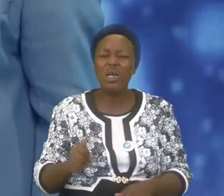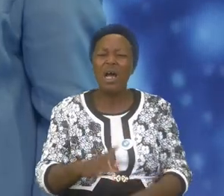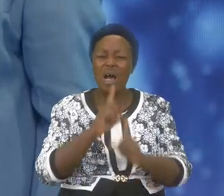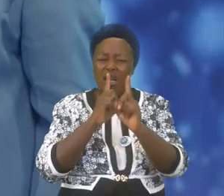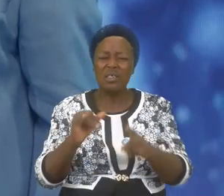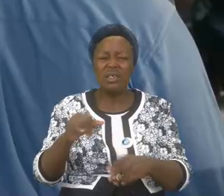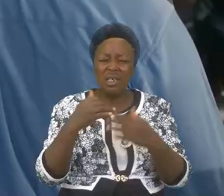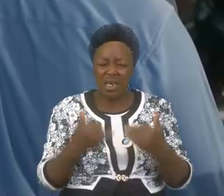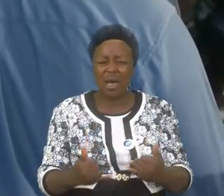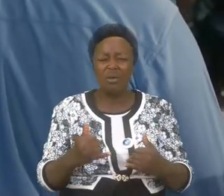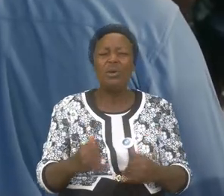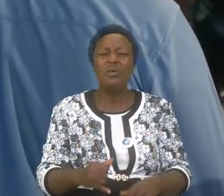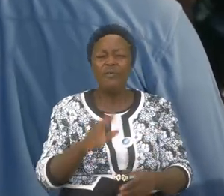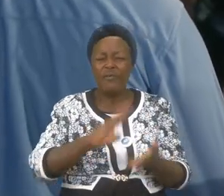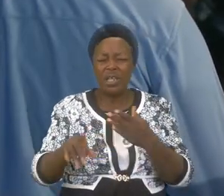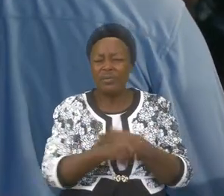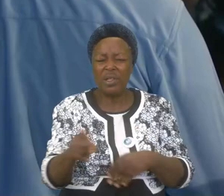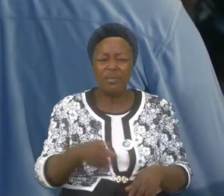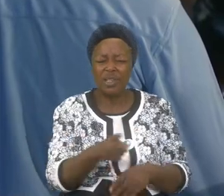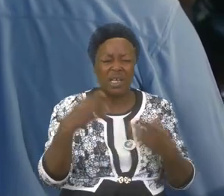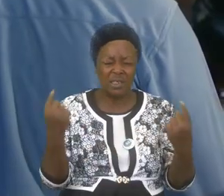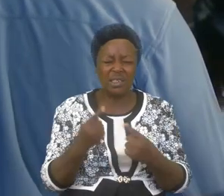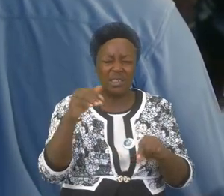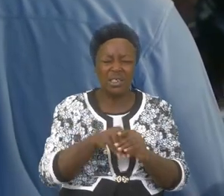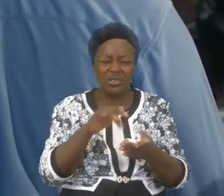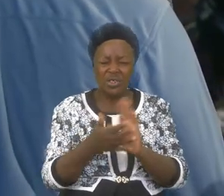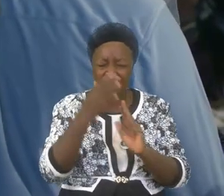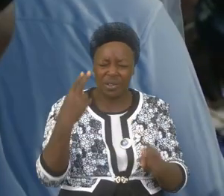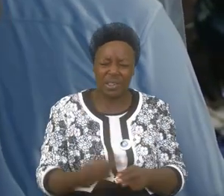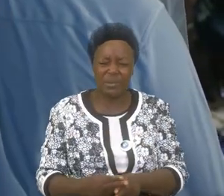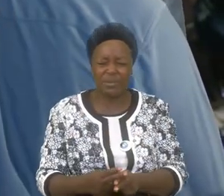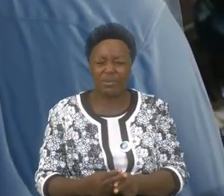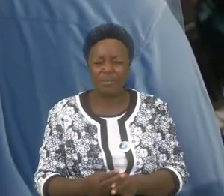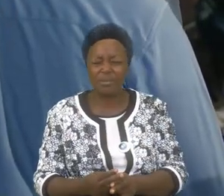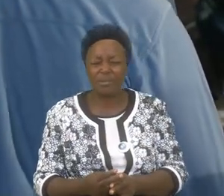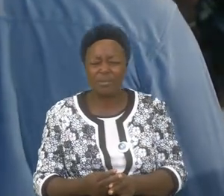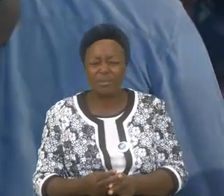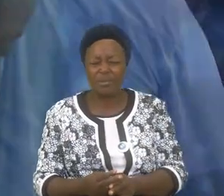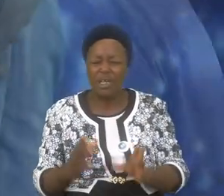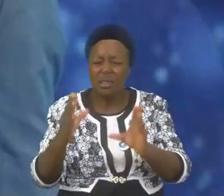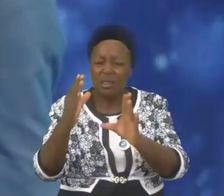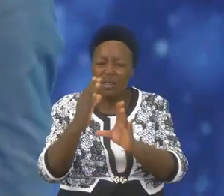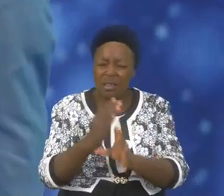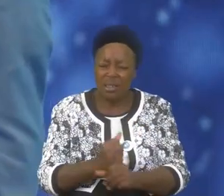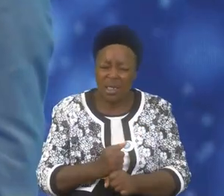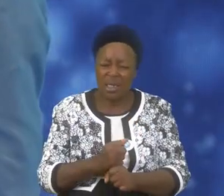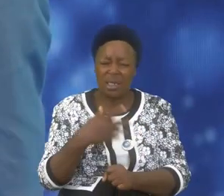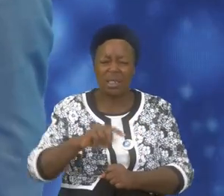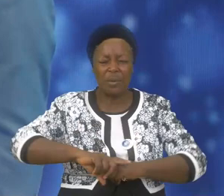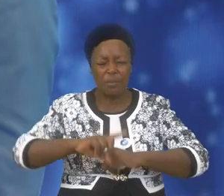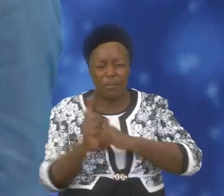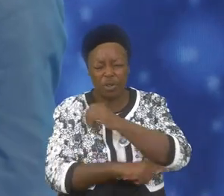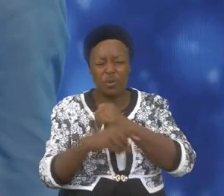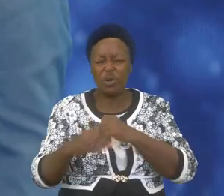Jesus' name. Take the punishment of sin away from them. Take the pollution of